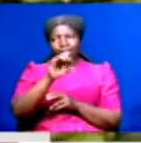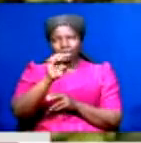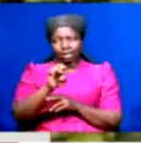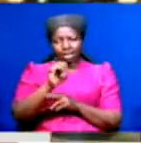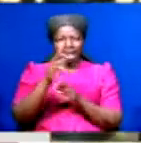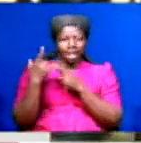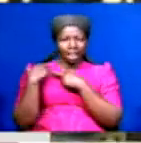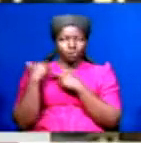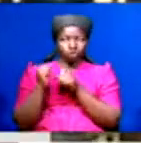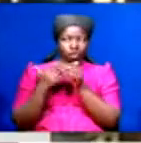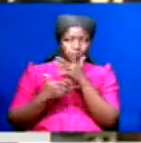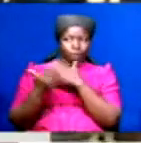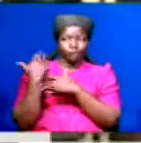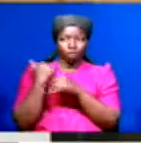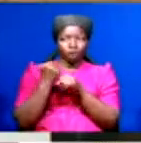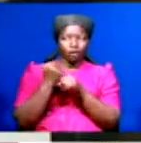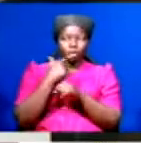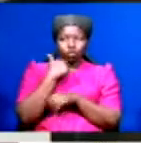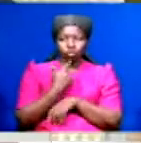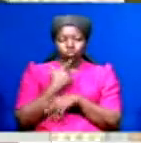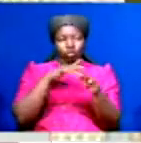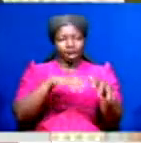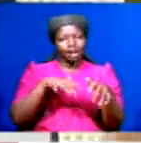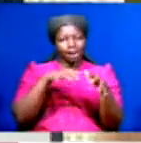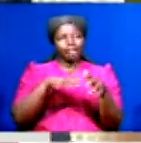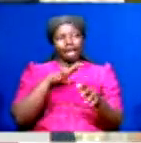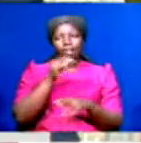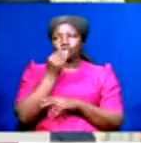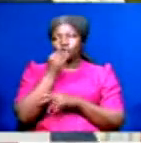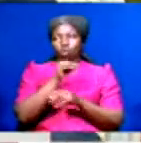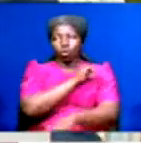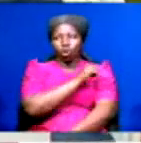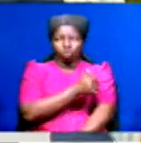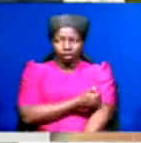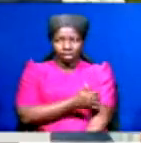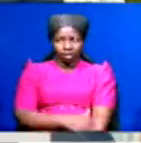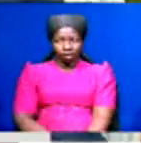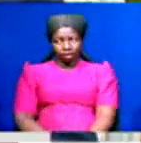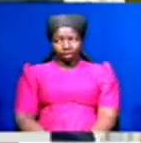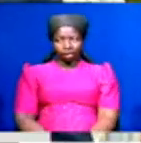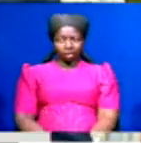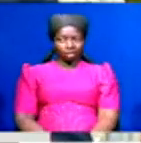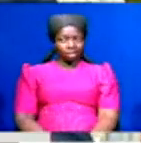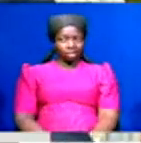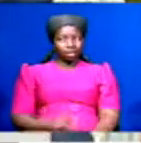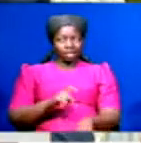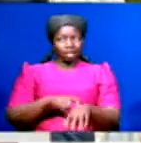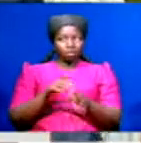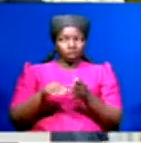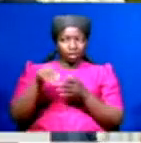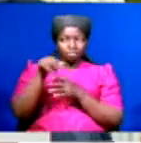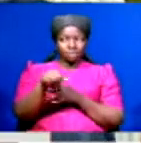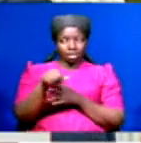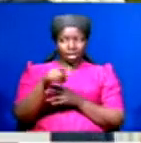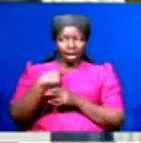previously performed by the Agriculture and Food Authority. While we feel the pain and pinch through the farmers, we